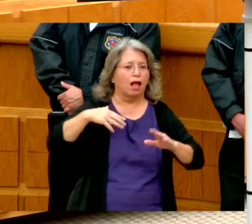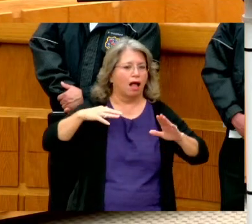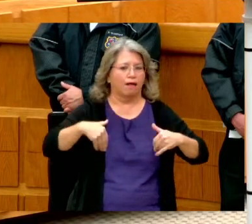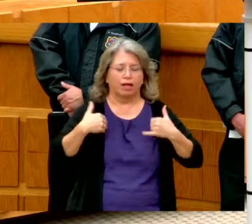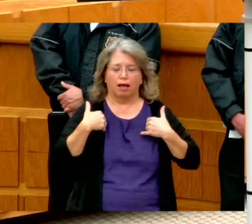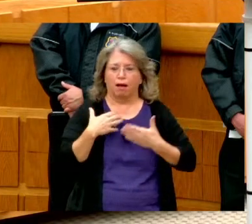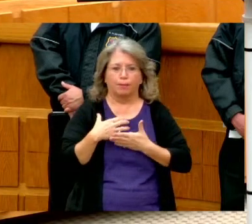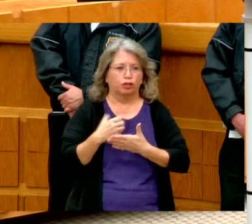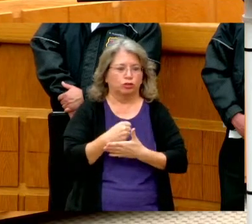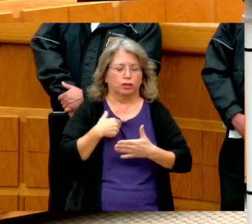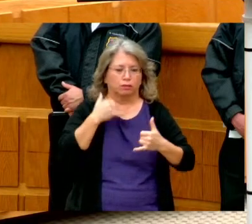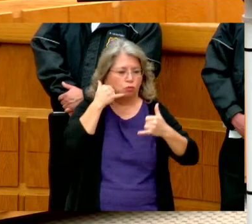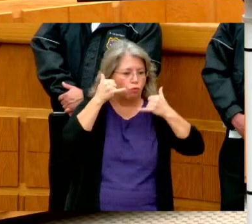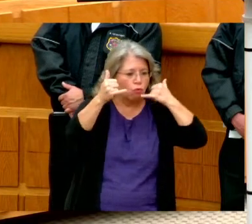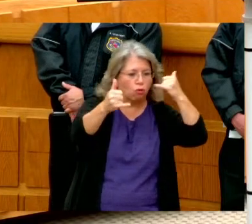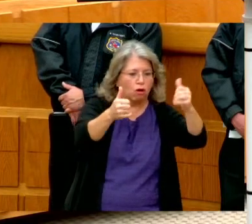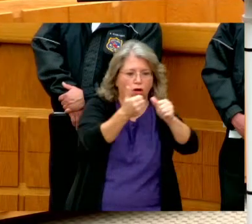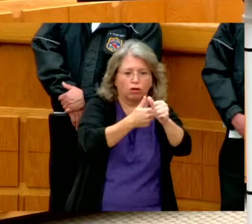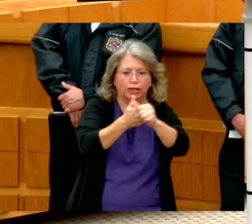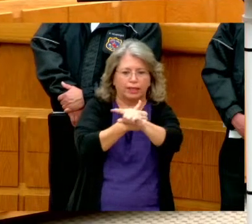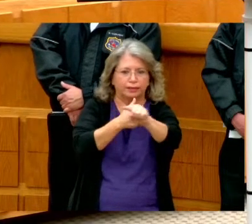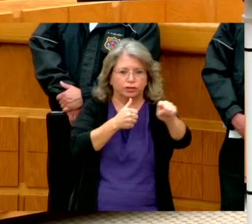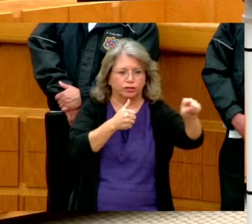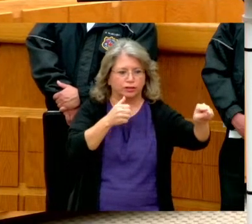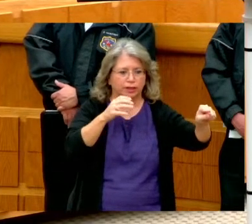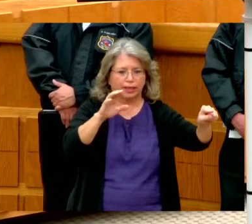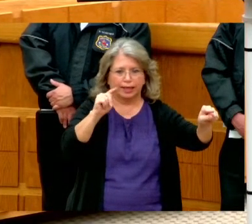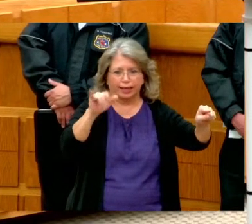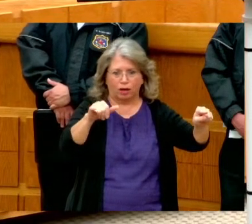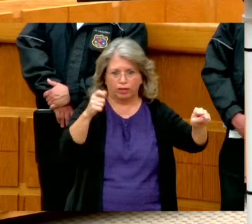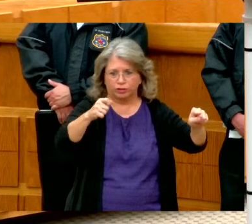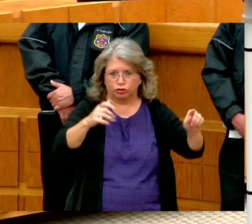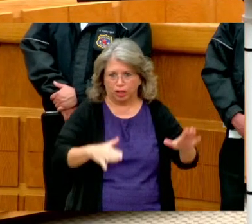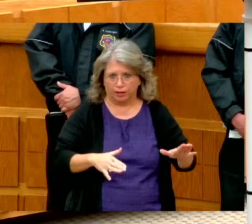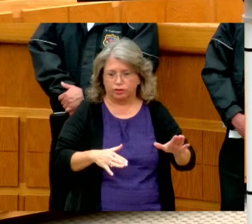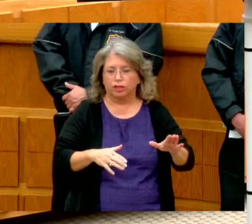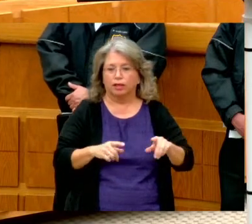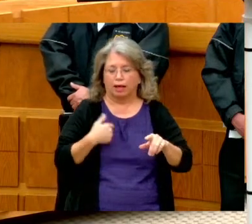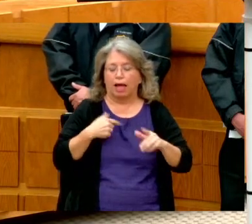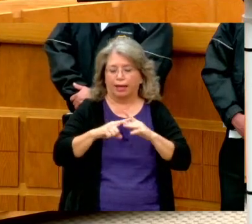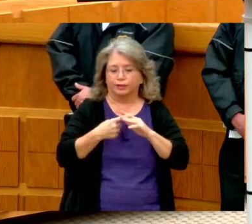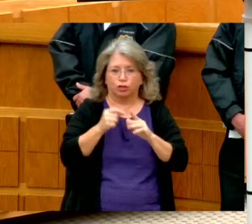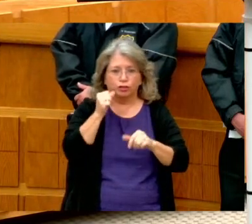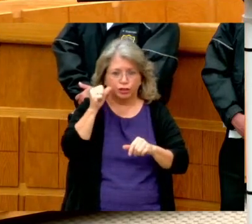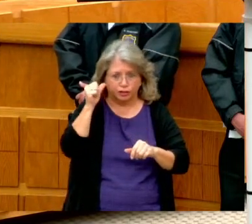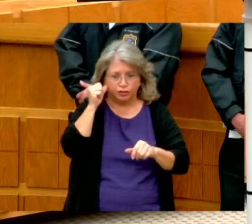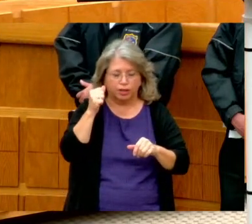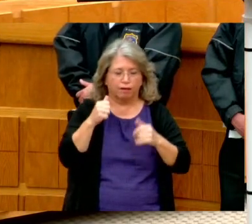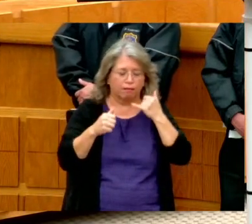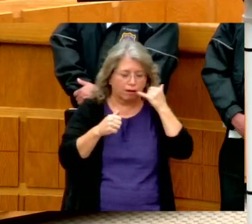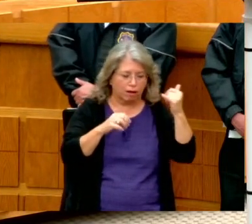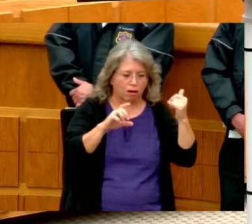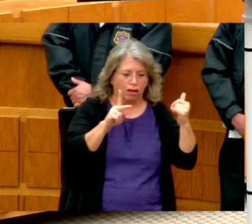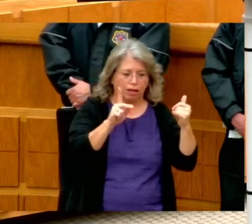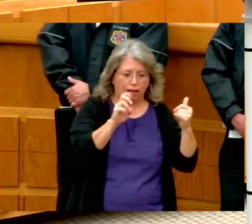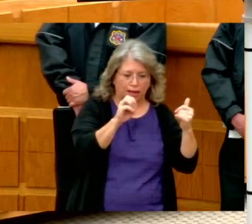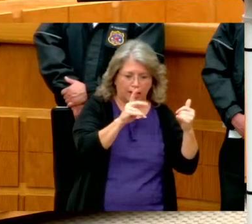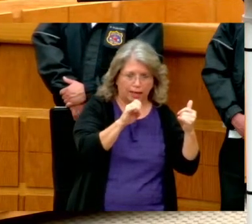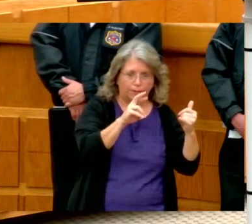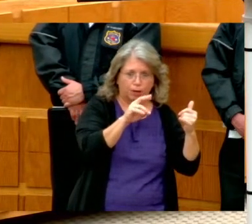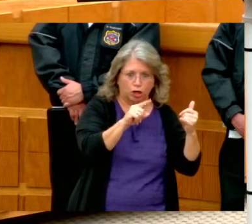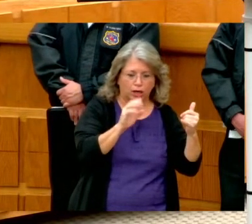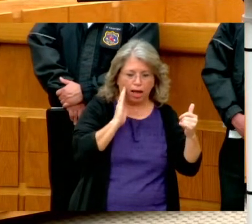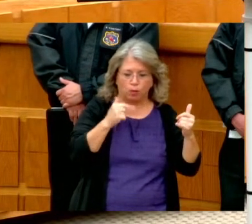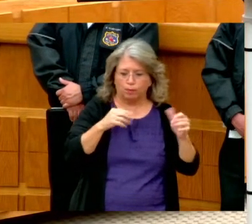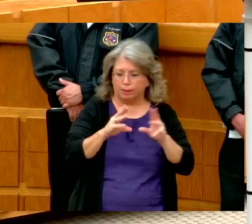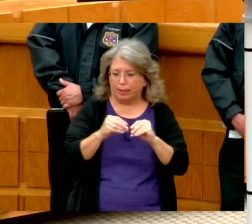all my county judges, friends that are around us, but I started yesterday with Clayburgh. I'm going to be meeting in this chamber with